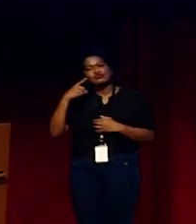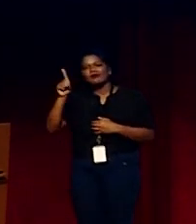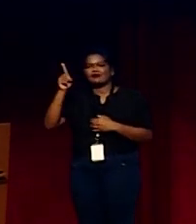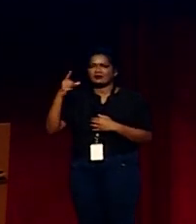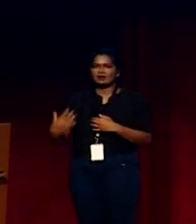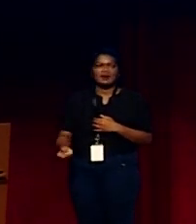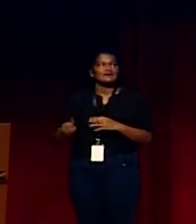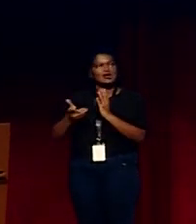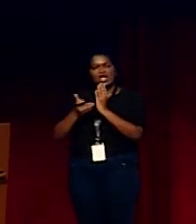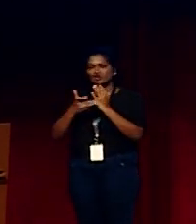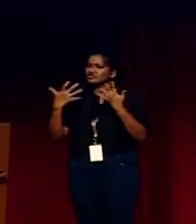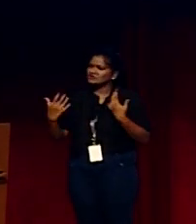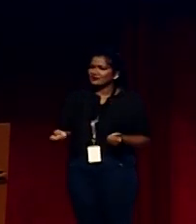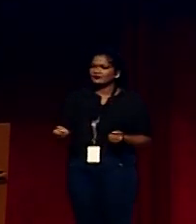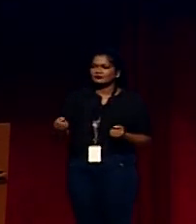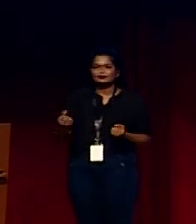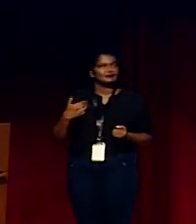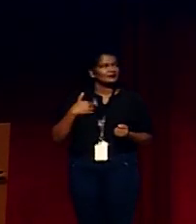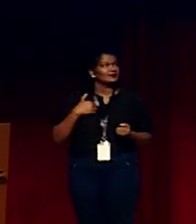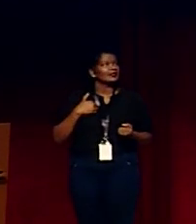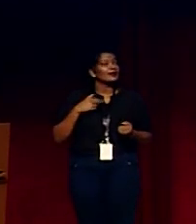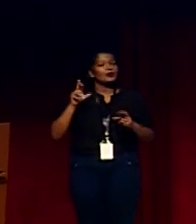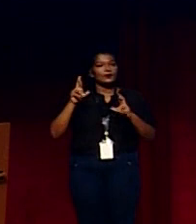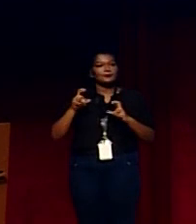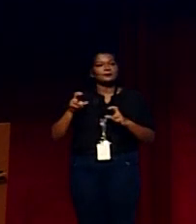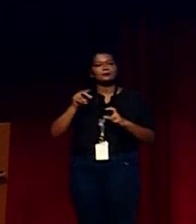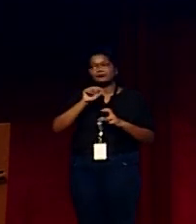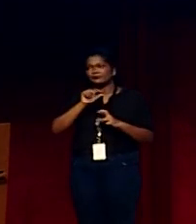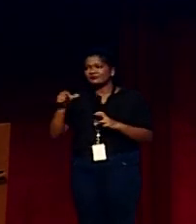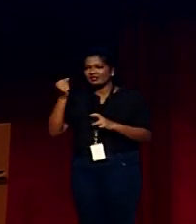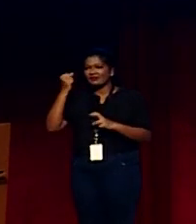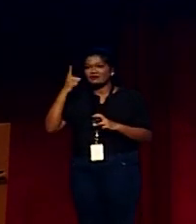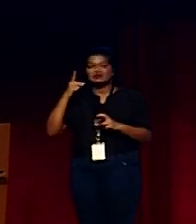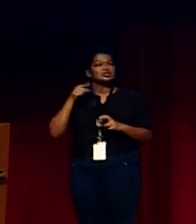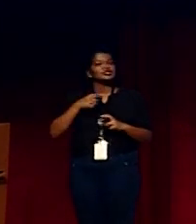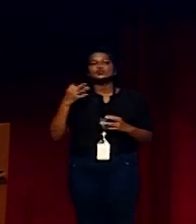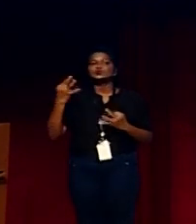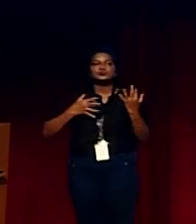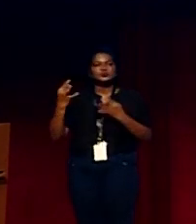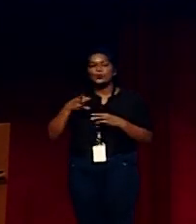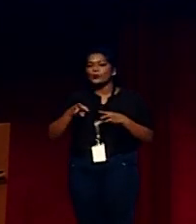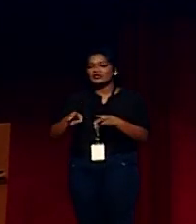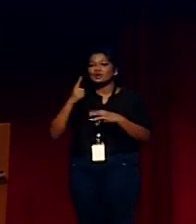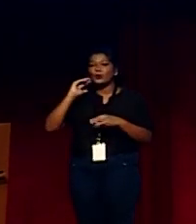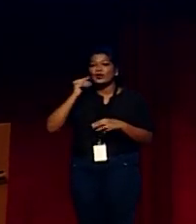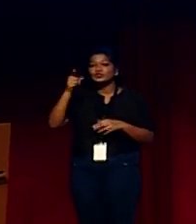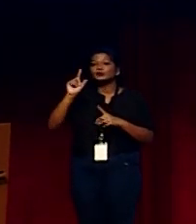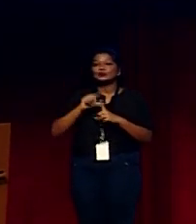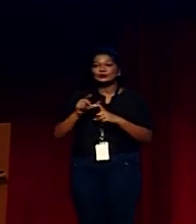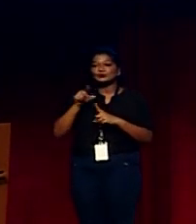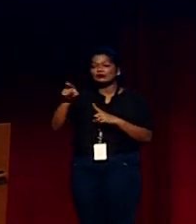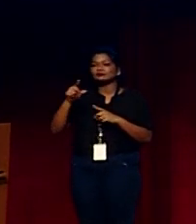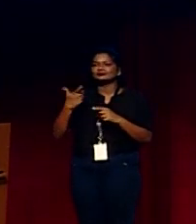be the technology there. So my take-home message for you, all of you is, when you do